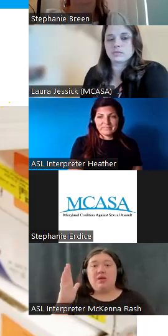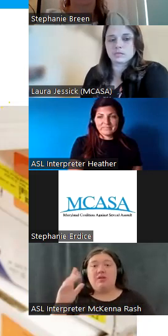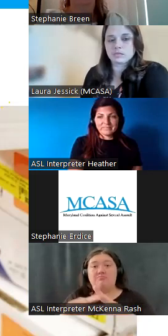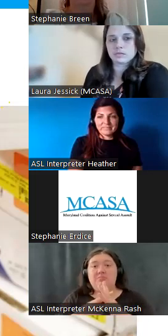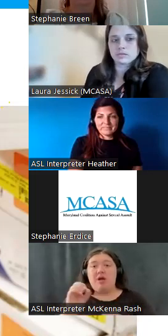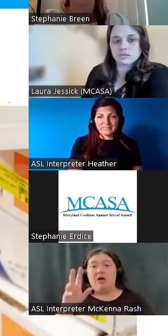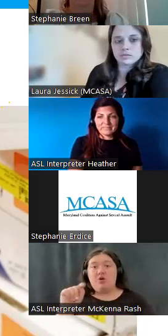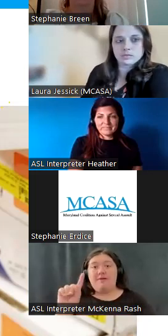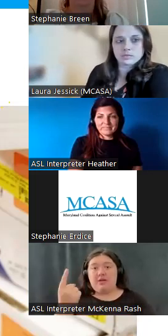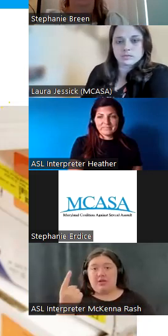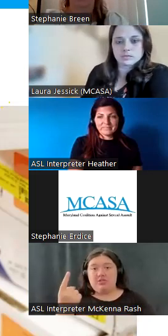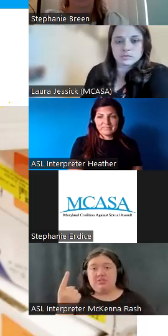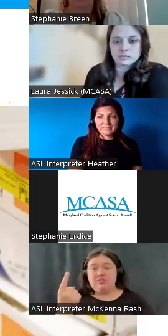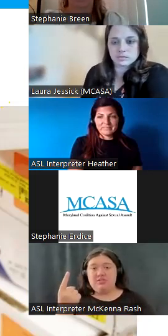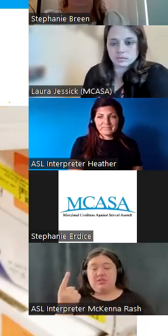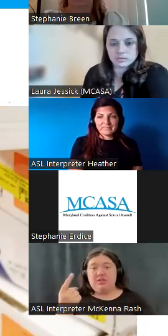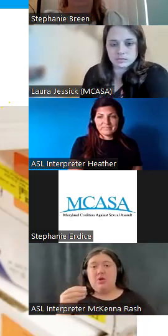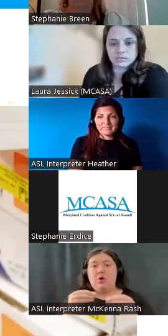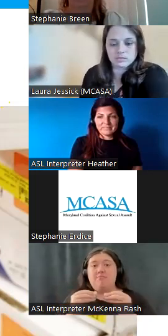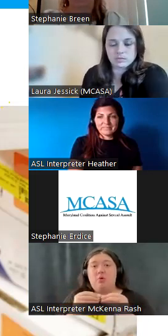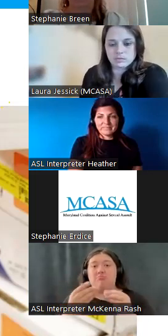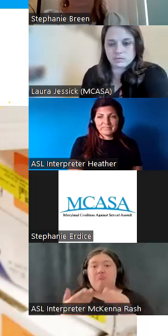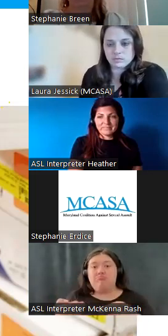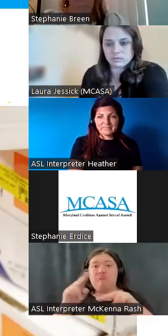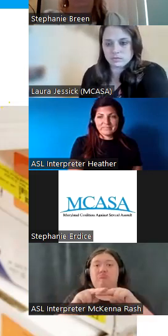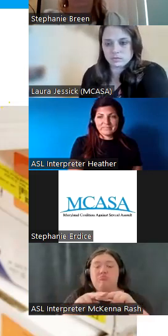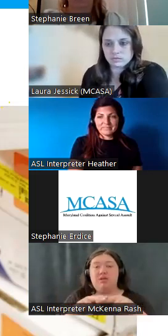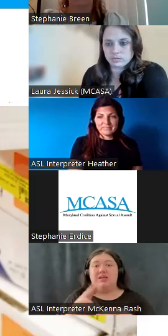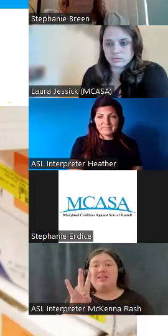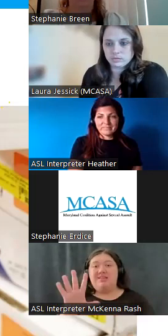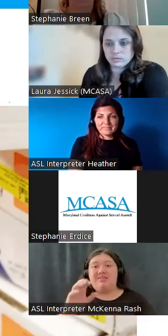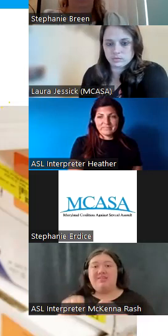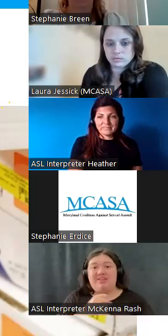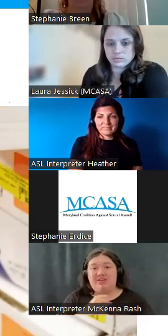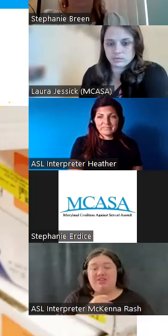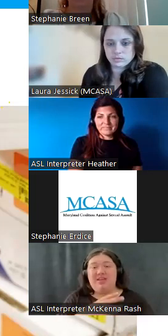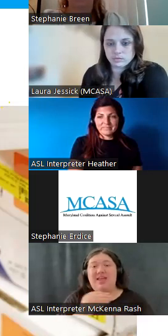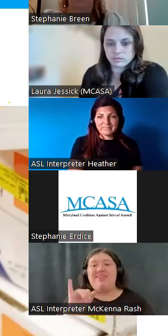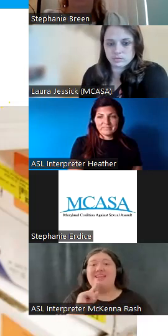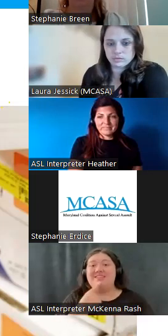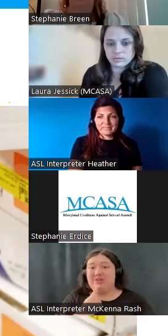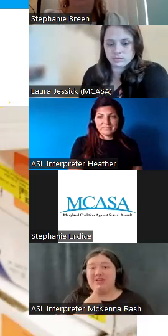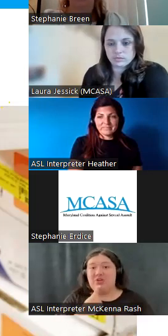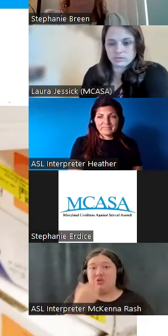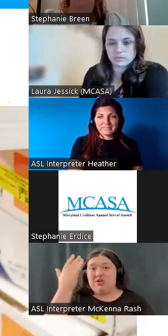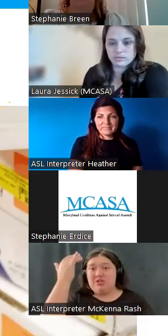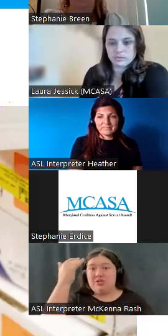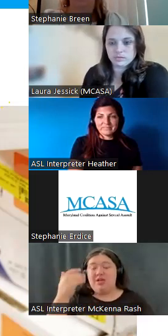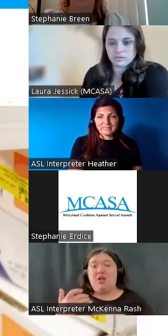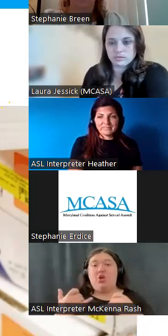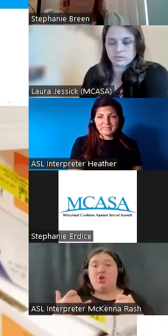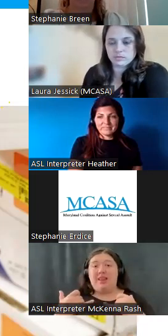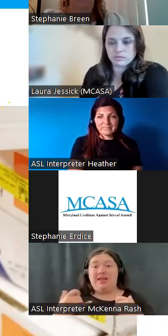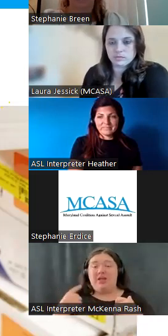October 1st, further increases this period to 75 years. And this is critical because currently we